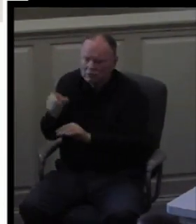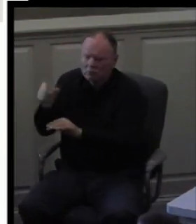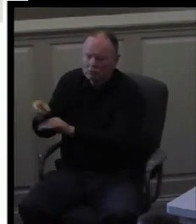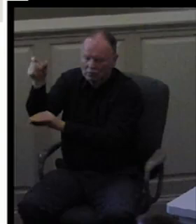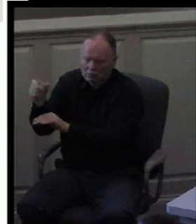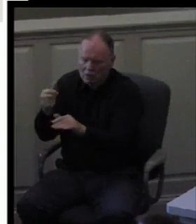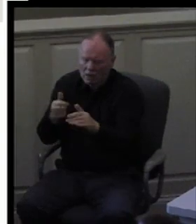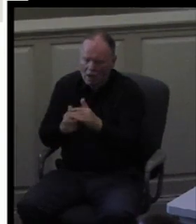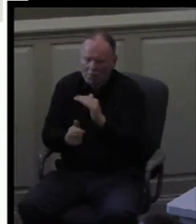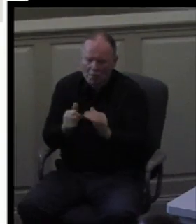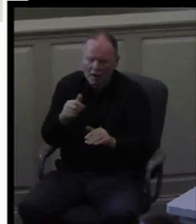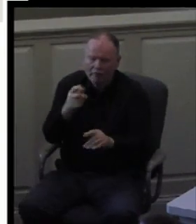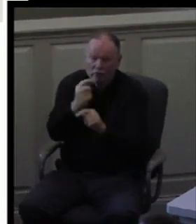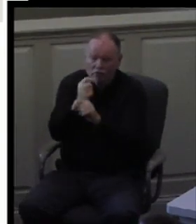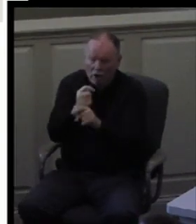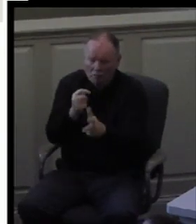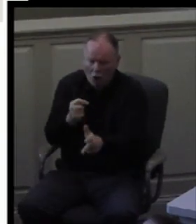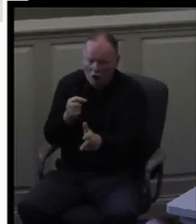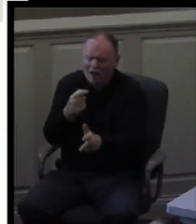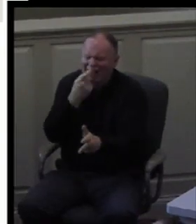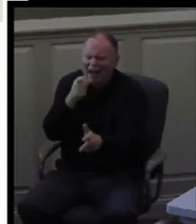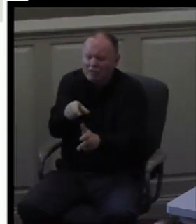apparatus bay to give natural light into there.